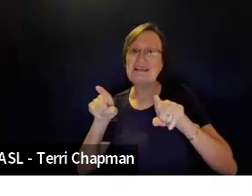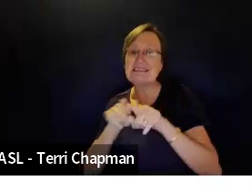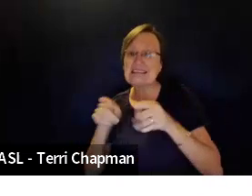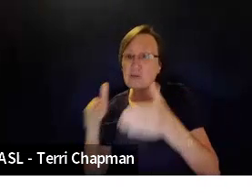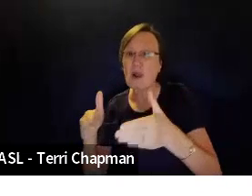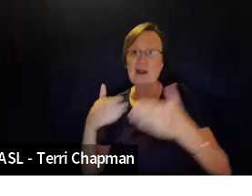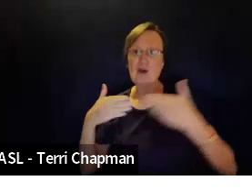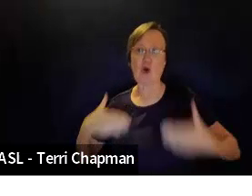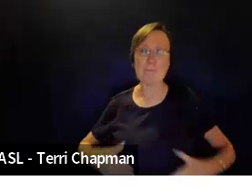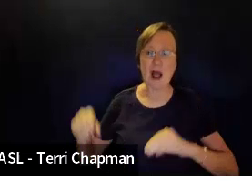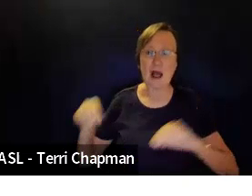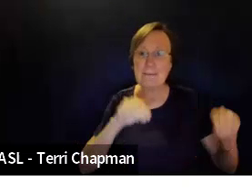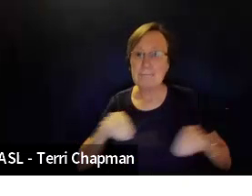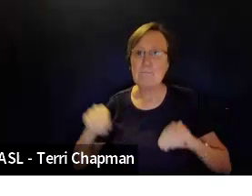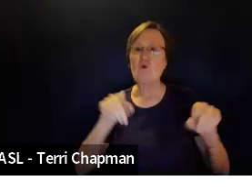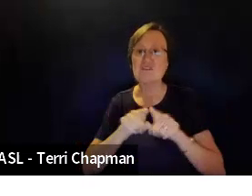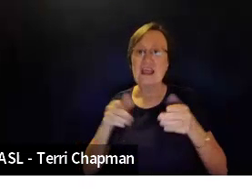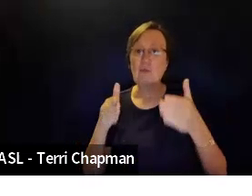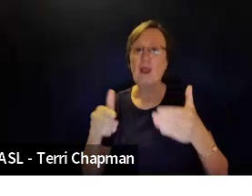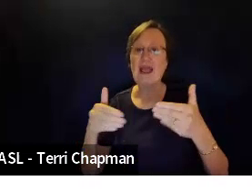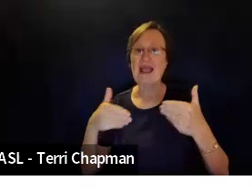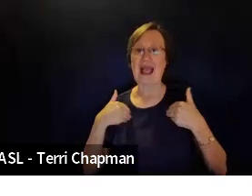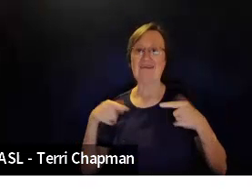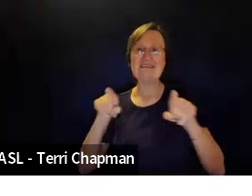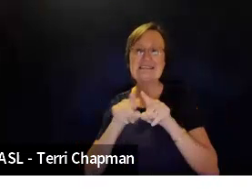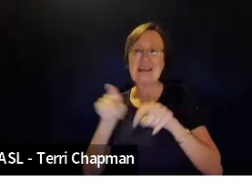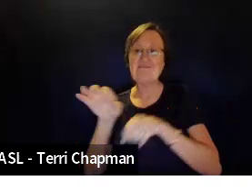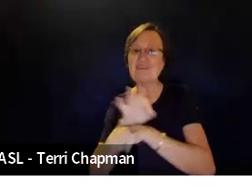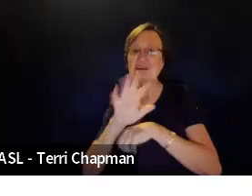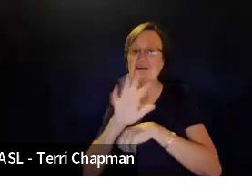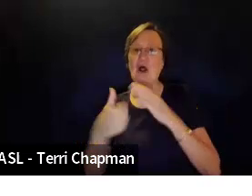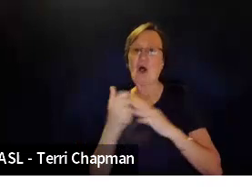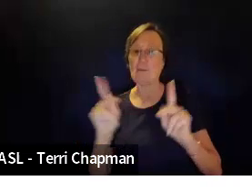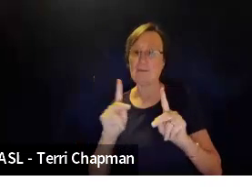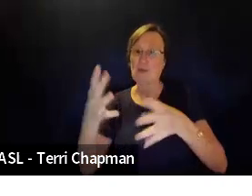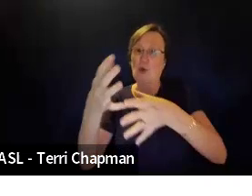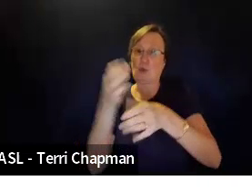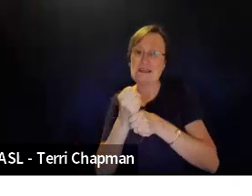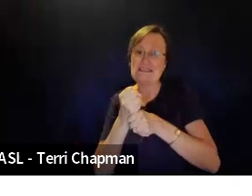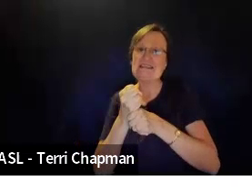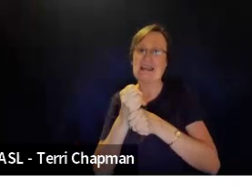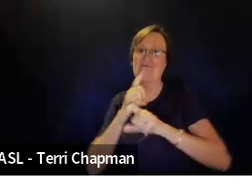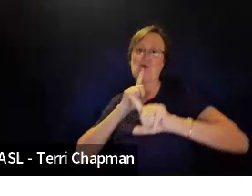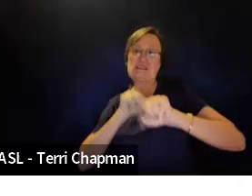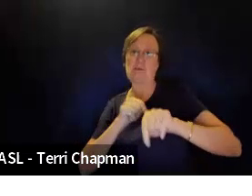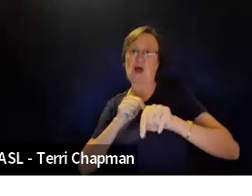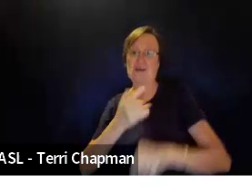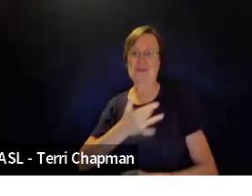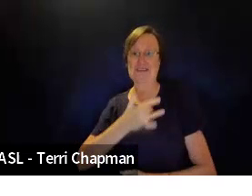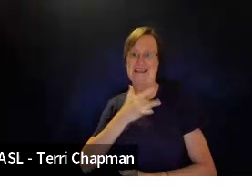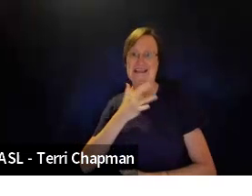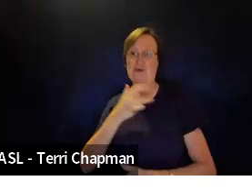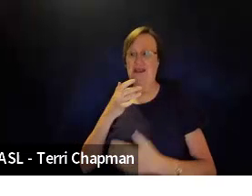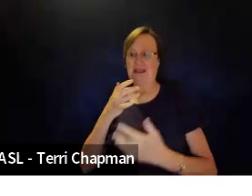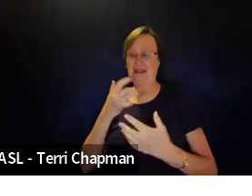or have certain functions, that all people receive and act upon sensory input, whether visual, auditory,